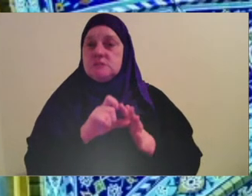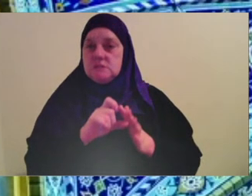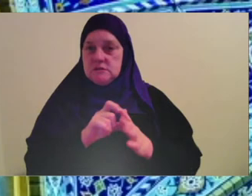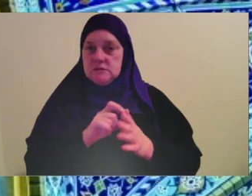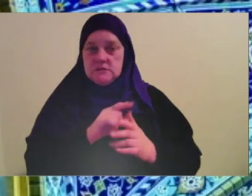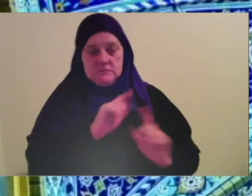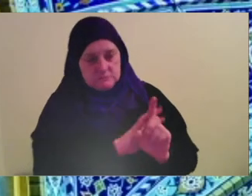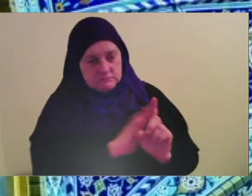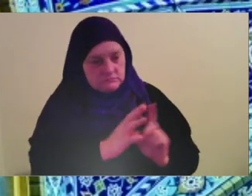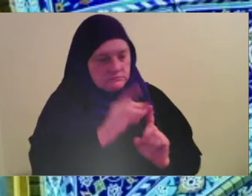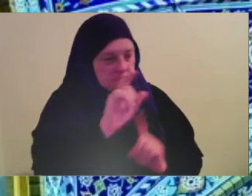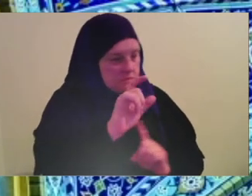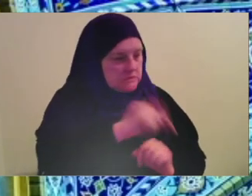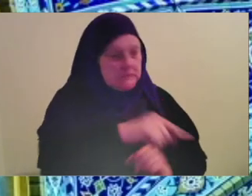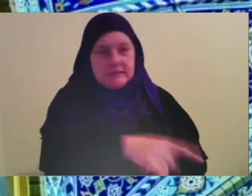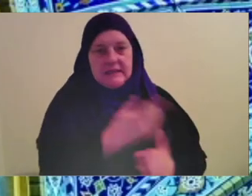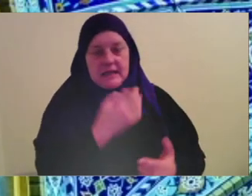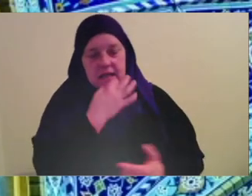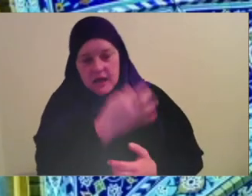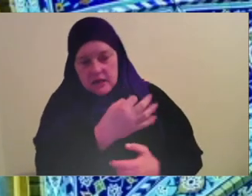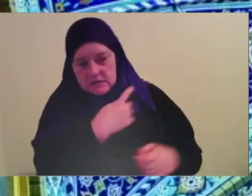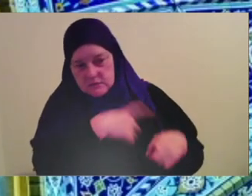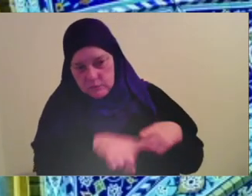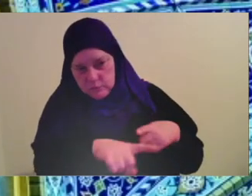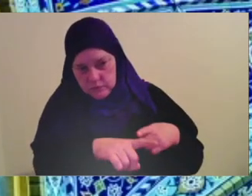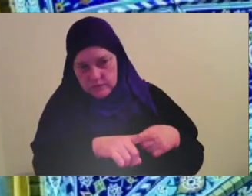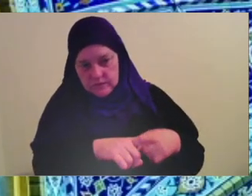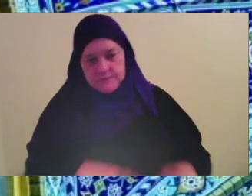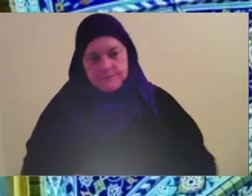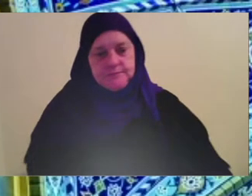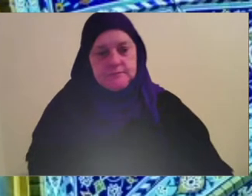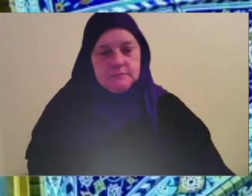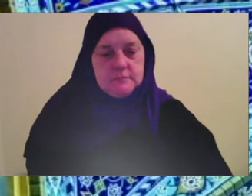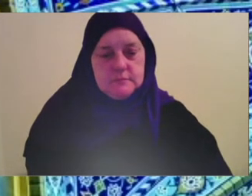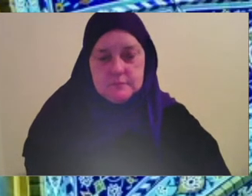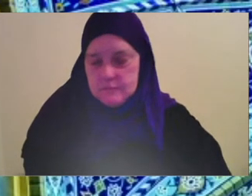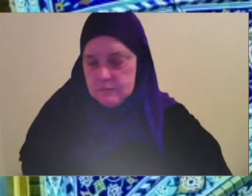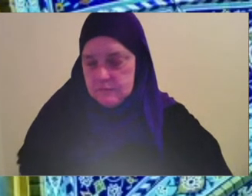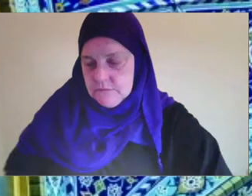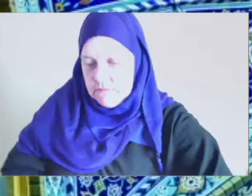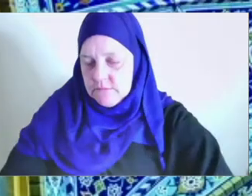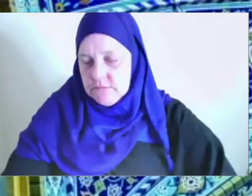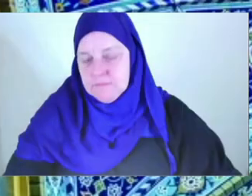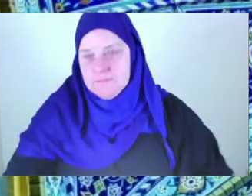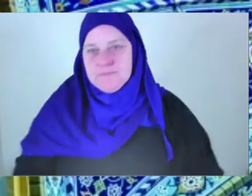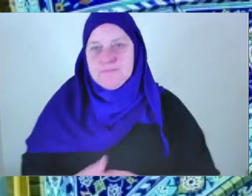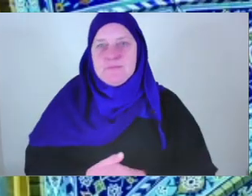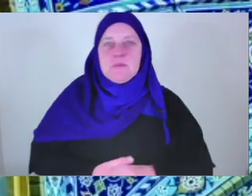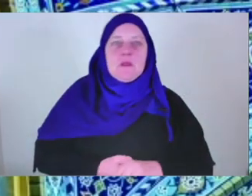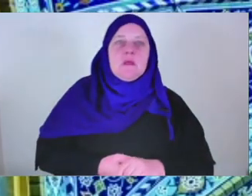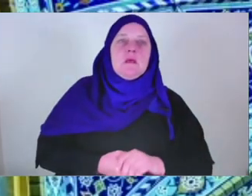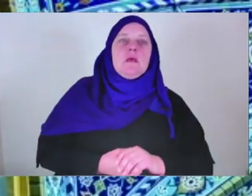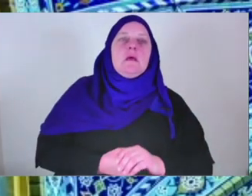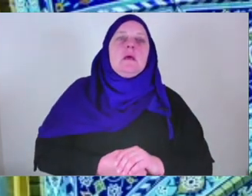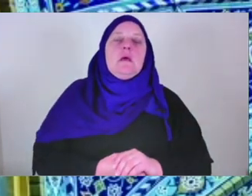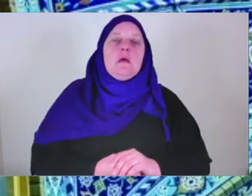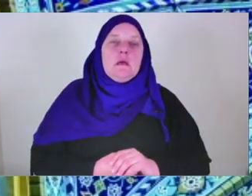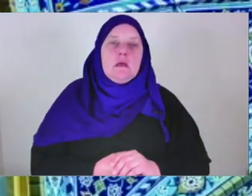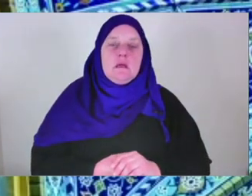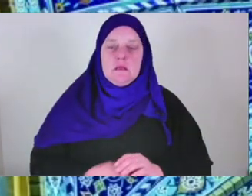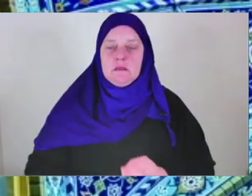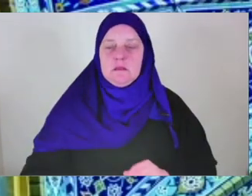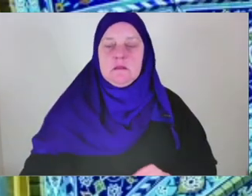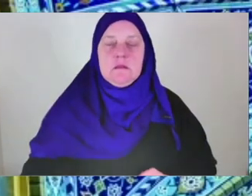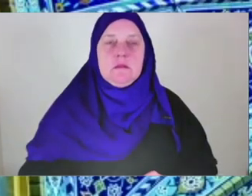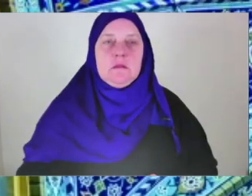imama, is for the position of the head of the community, in this case, the marja. Ayatollah Sistani exceptionally